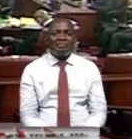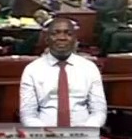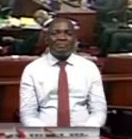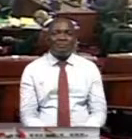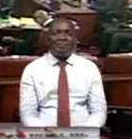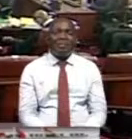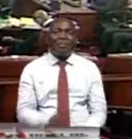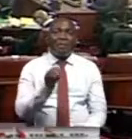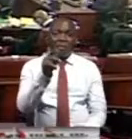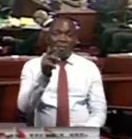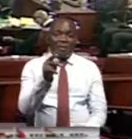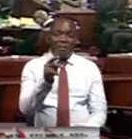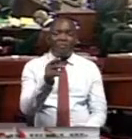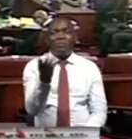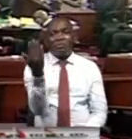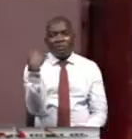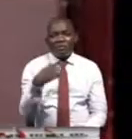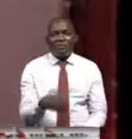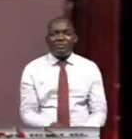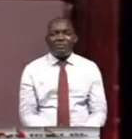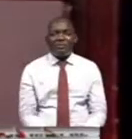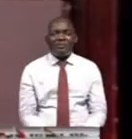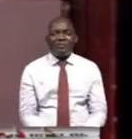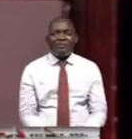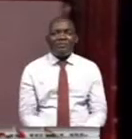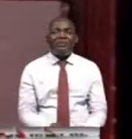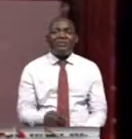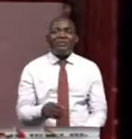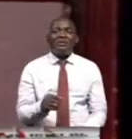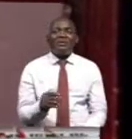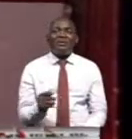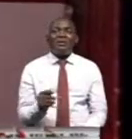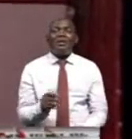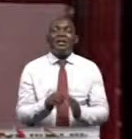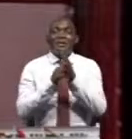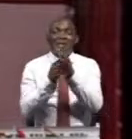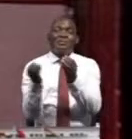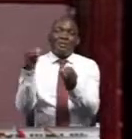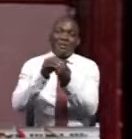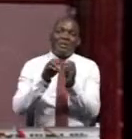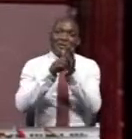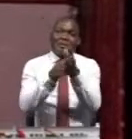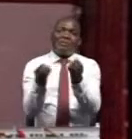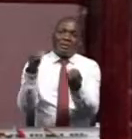Mr. Metununu, you can go ahead with your examples.